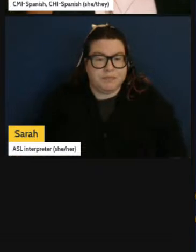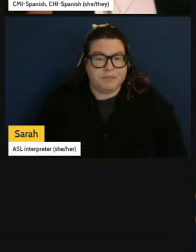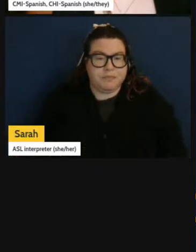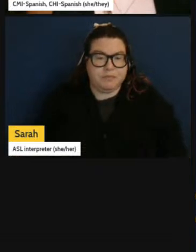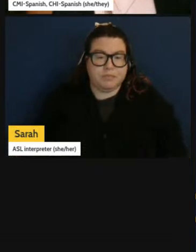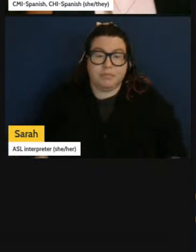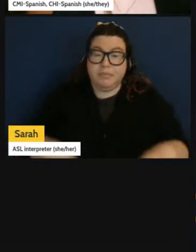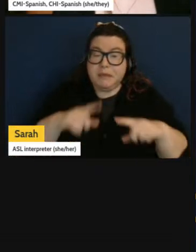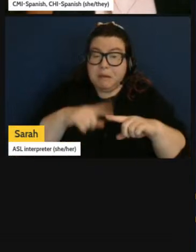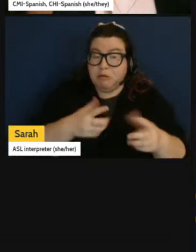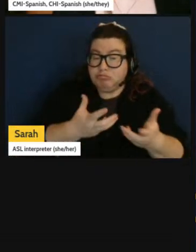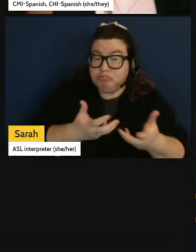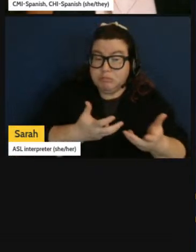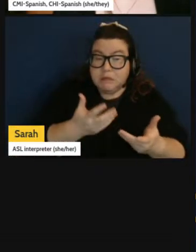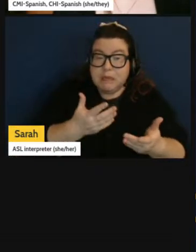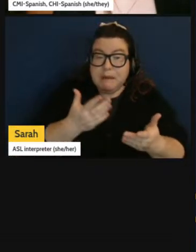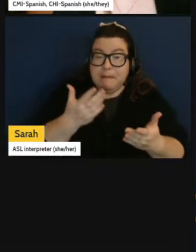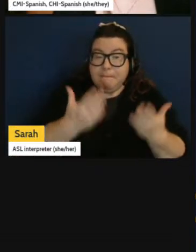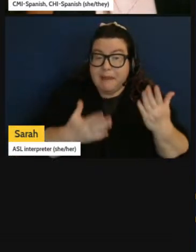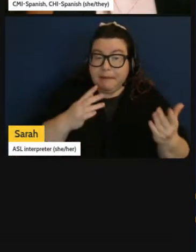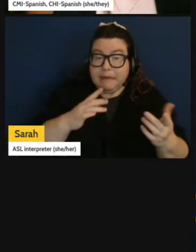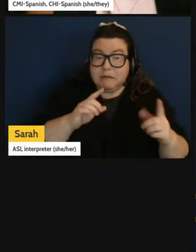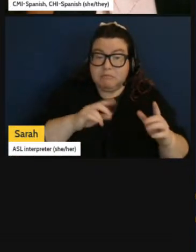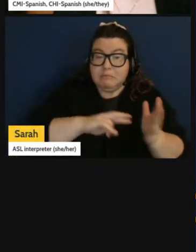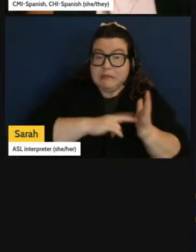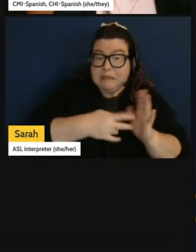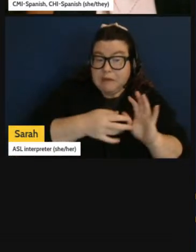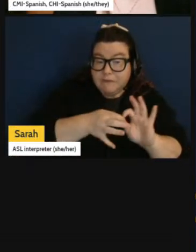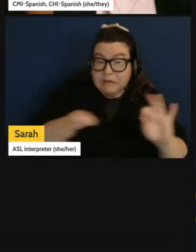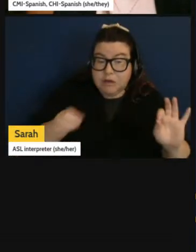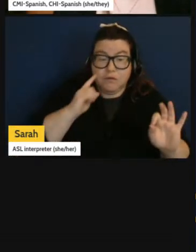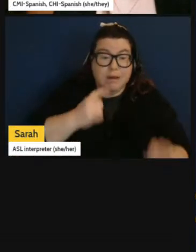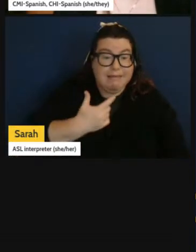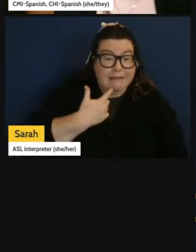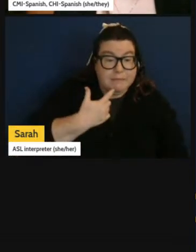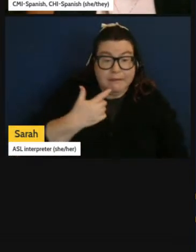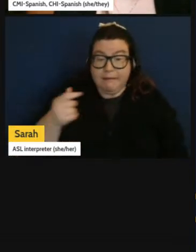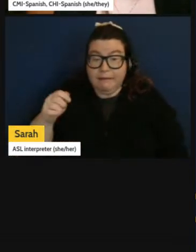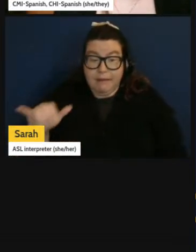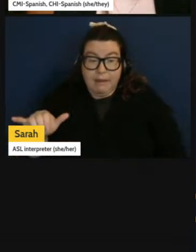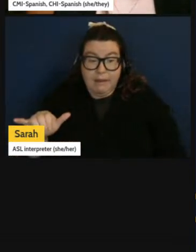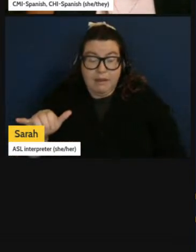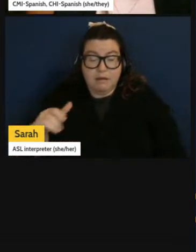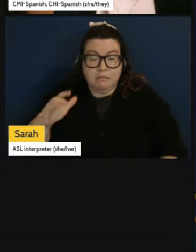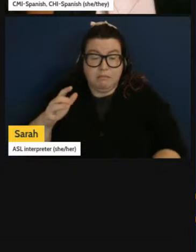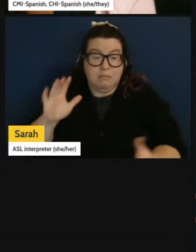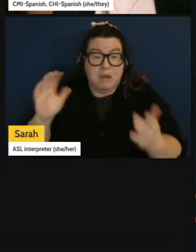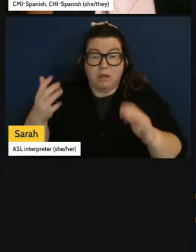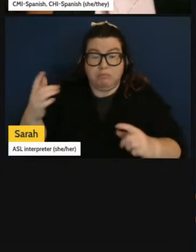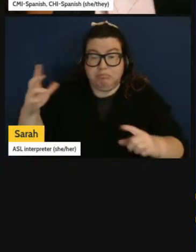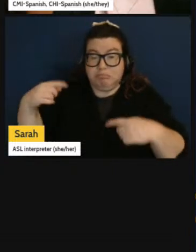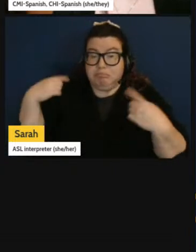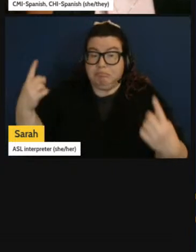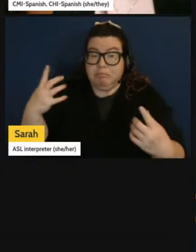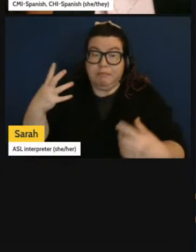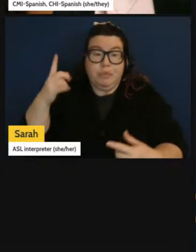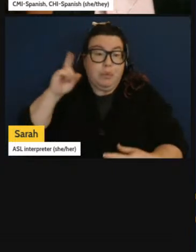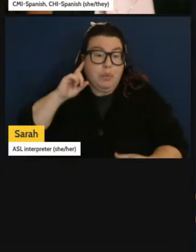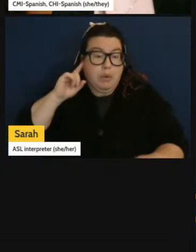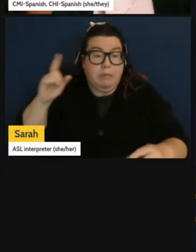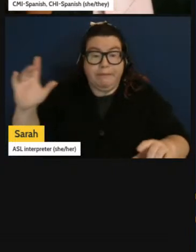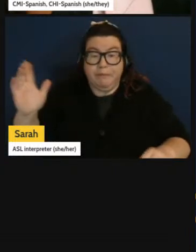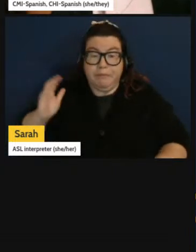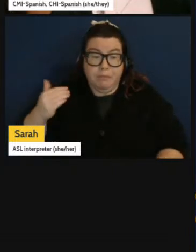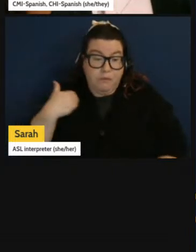who you talk to, you might hear a different definition, maybe even of lesbian or gay than you're used to hearing. So just bear that in